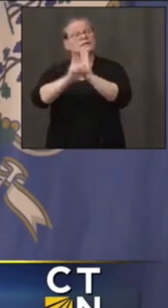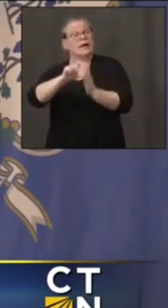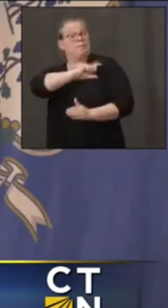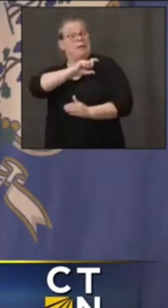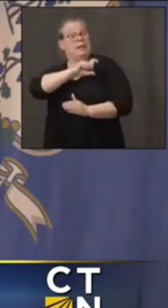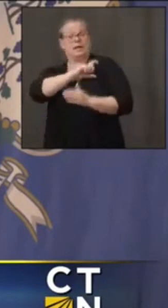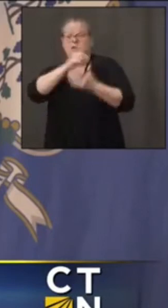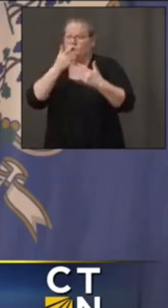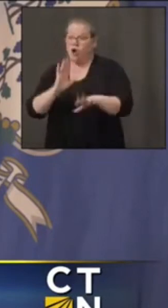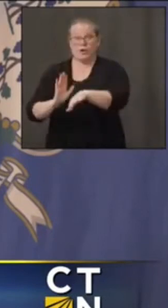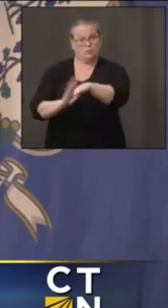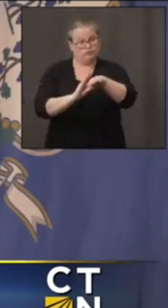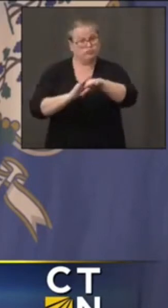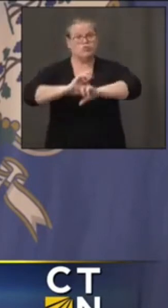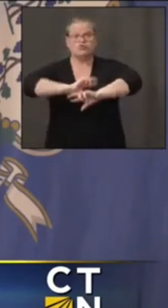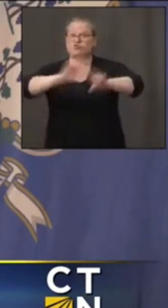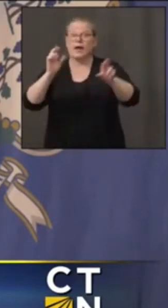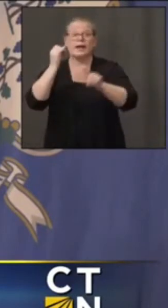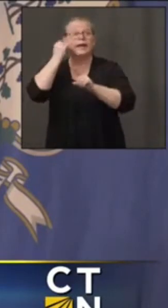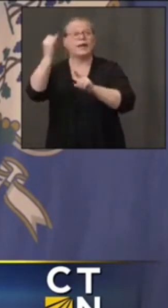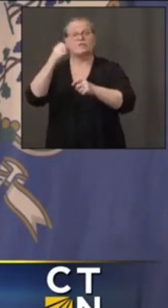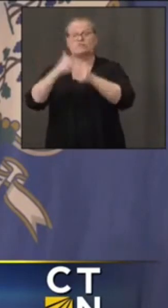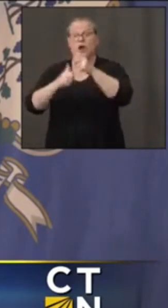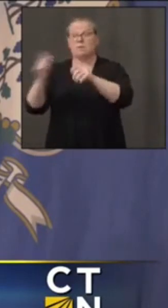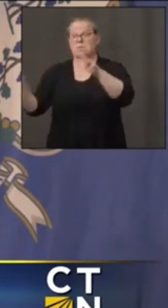creating any problems at any of these voting areas.